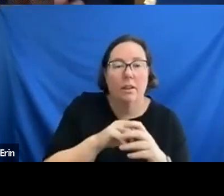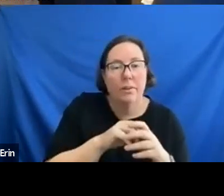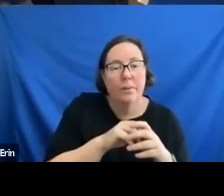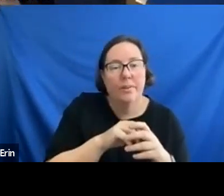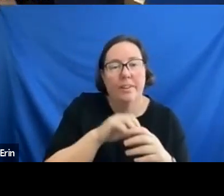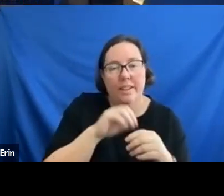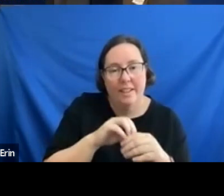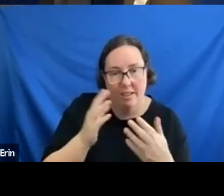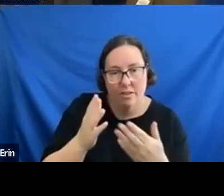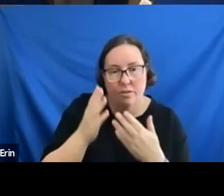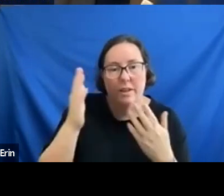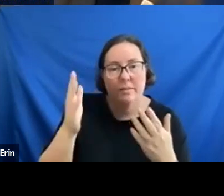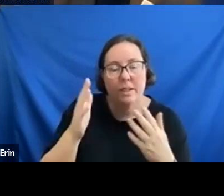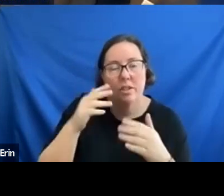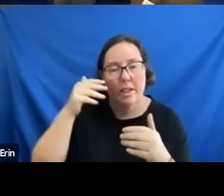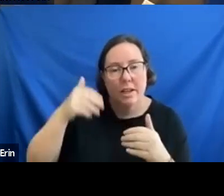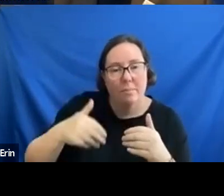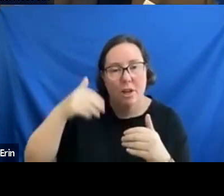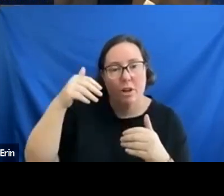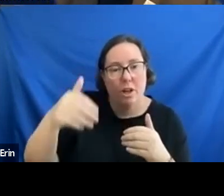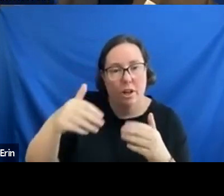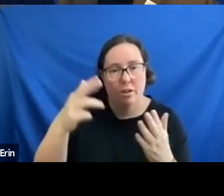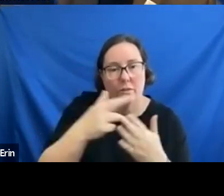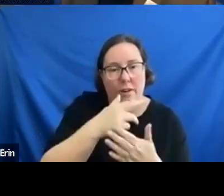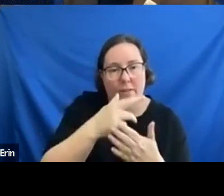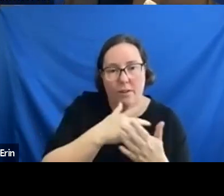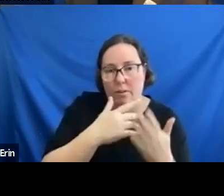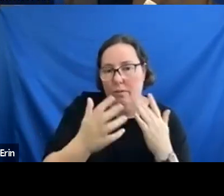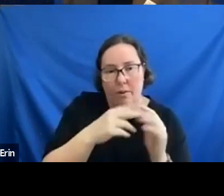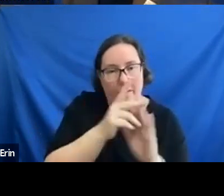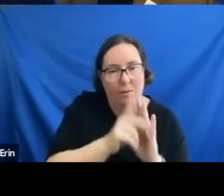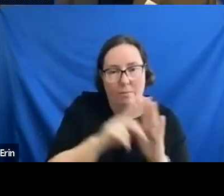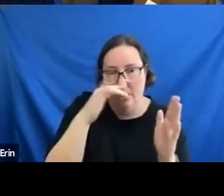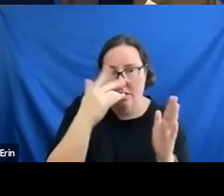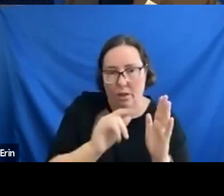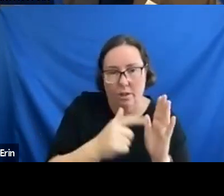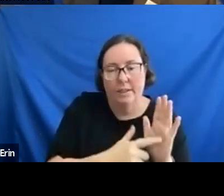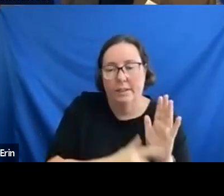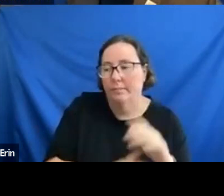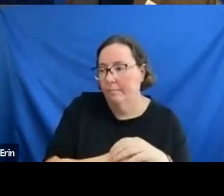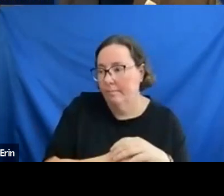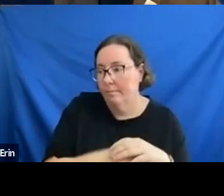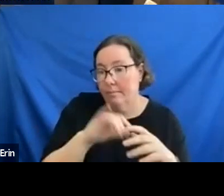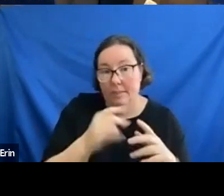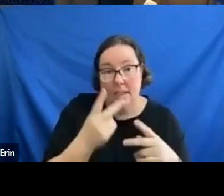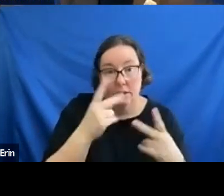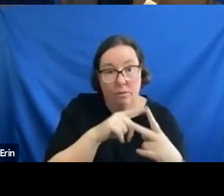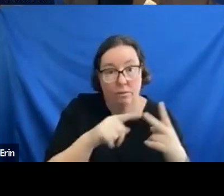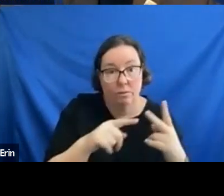that recommendation a periodic review of whatever that policy is. Are those the two